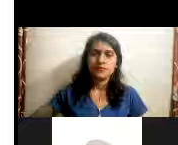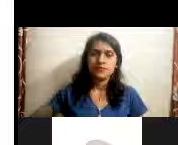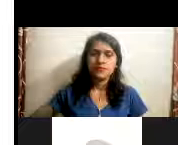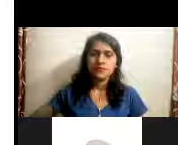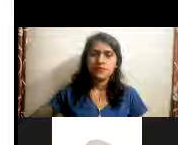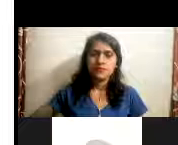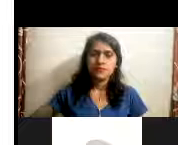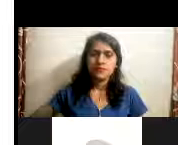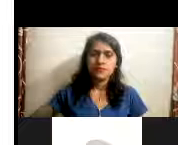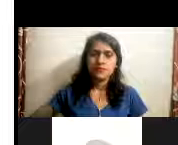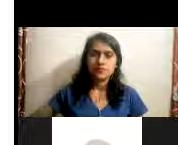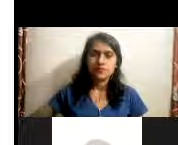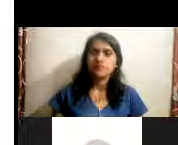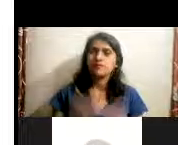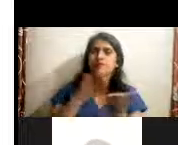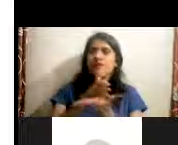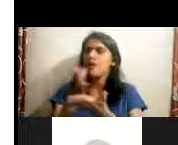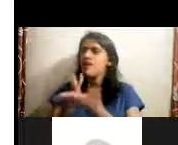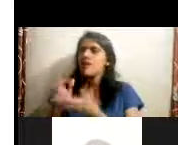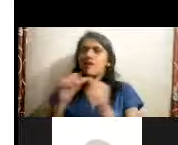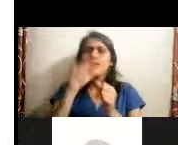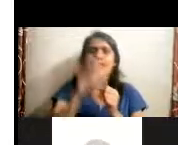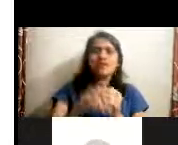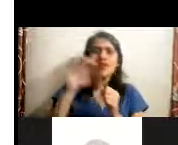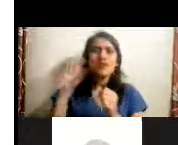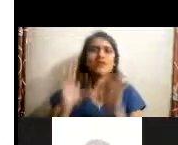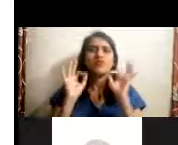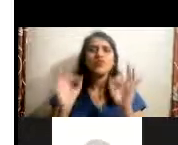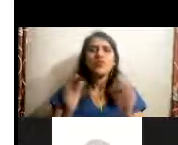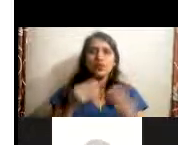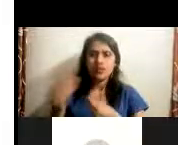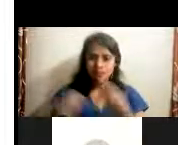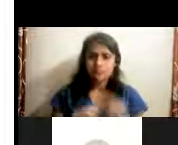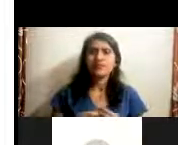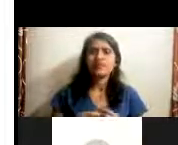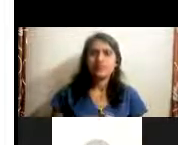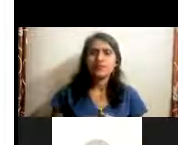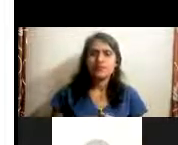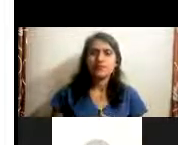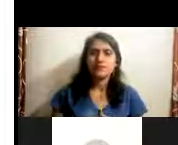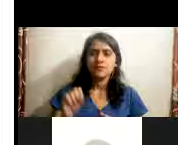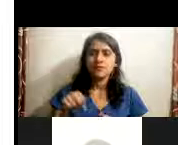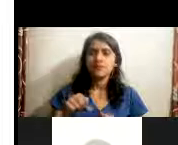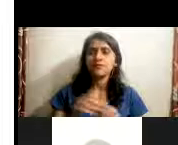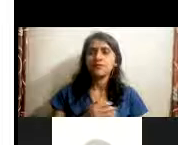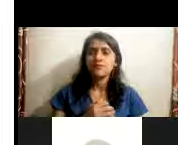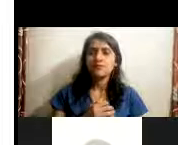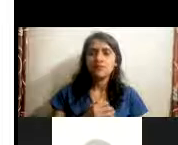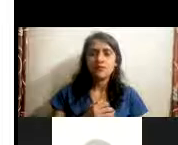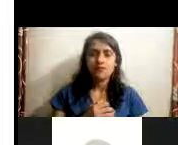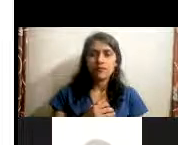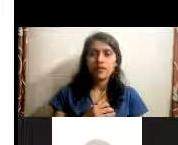system is open to anybody, including persons with disabilities. Whereas when there are barriers, like when there are